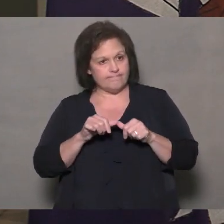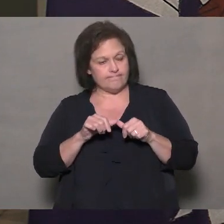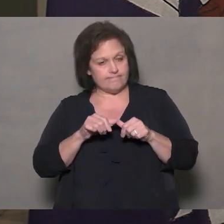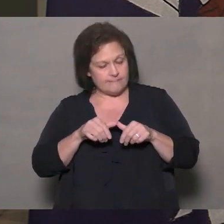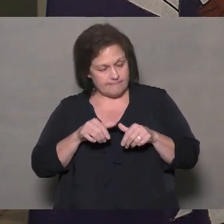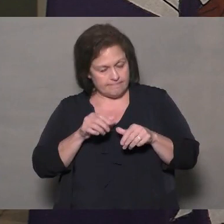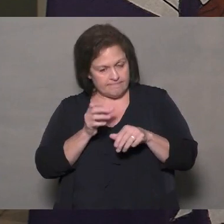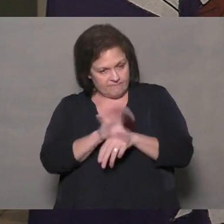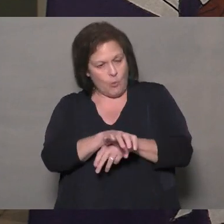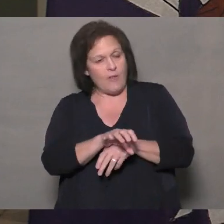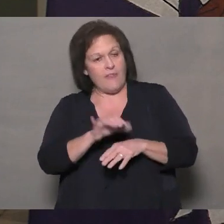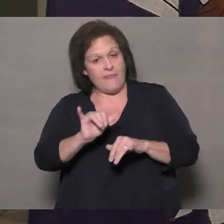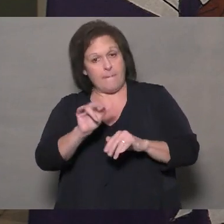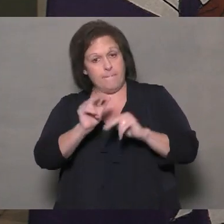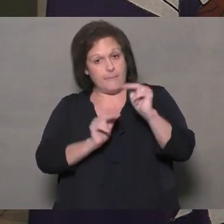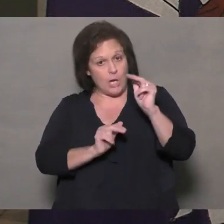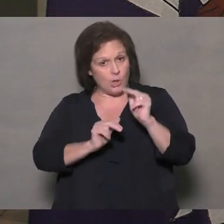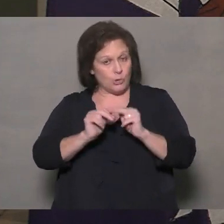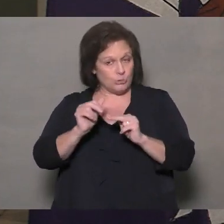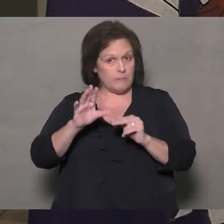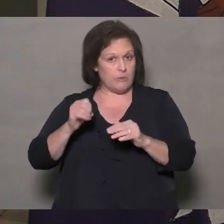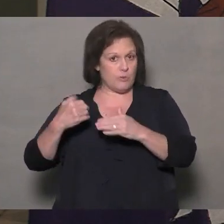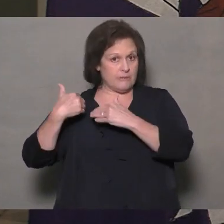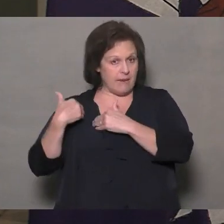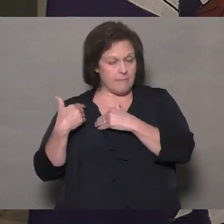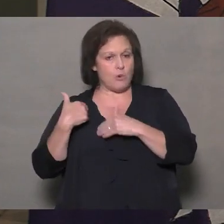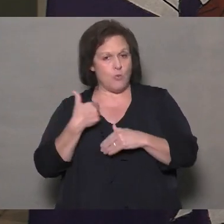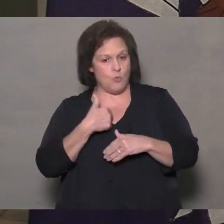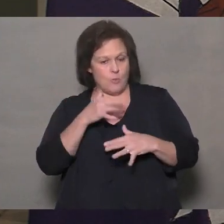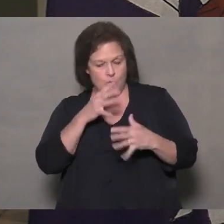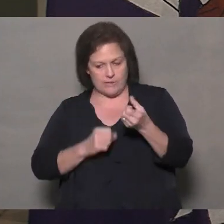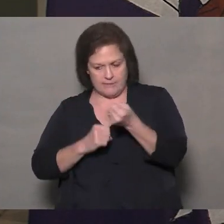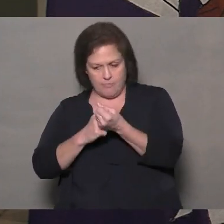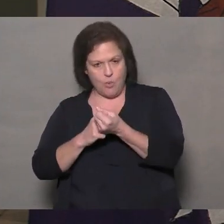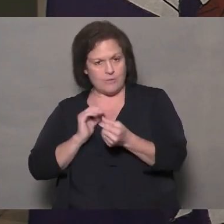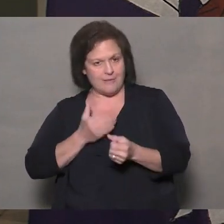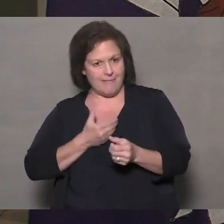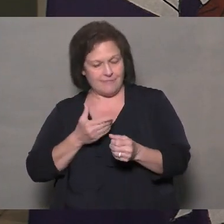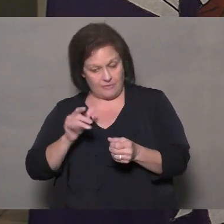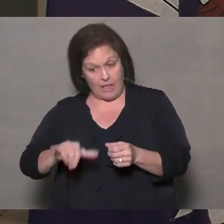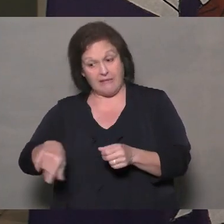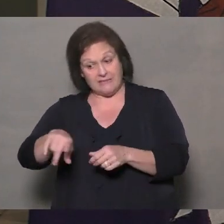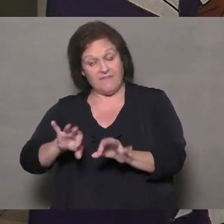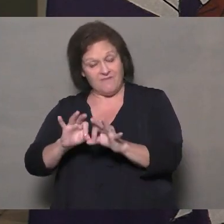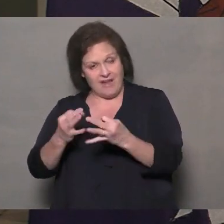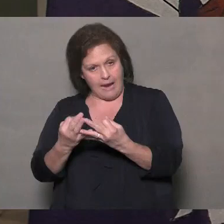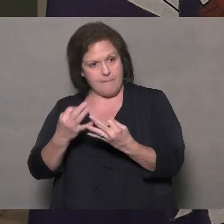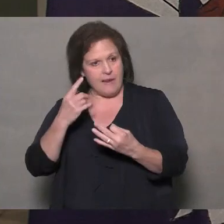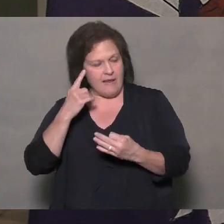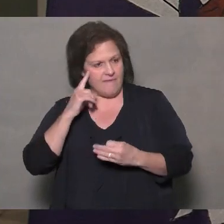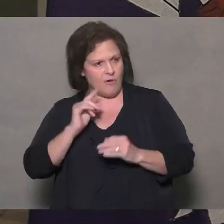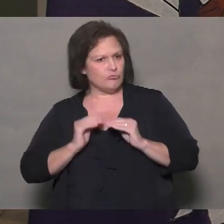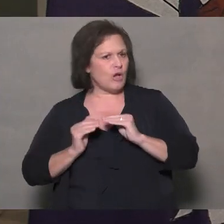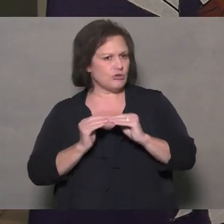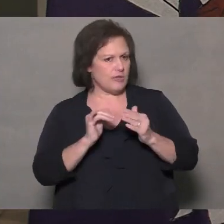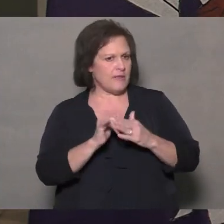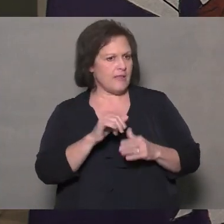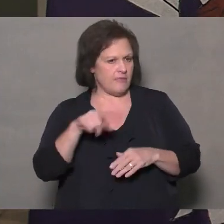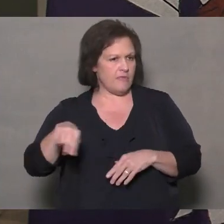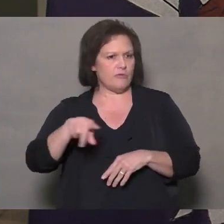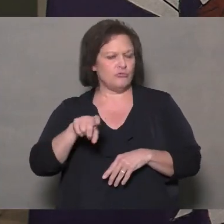ownership accountable and stand with our families to seek justice, the justice that they